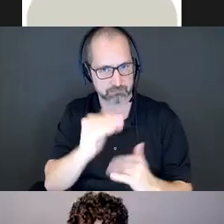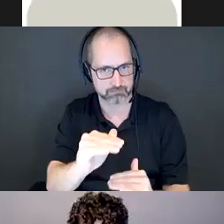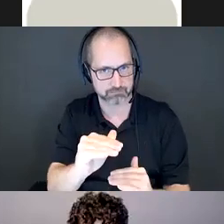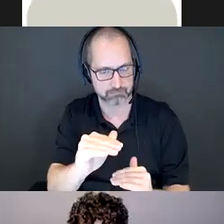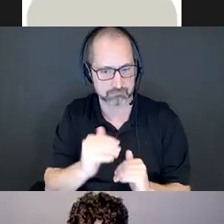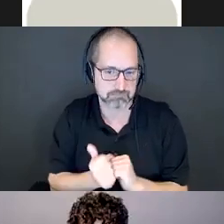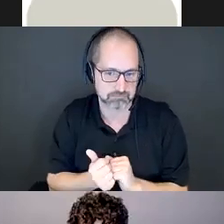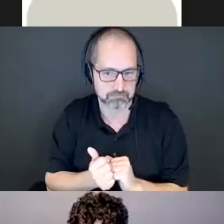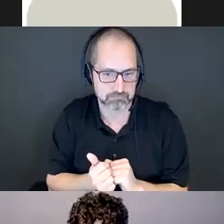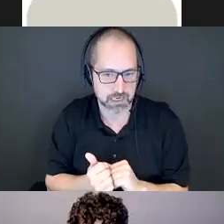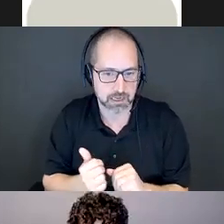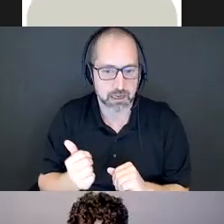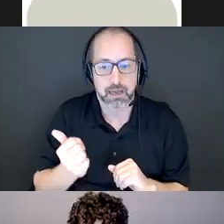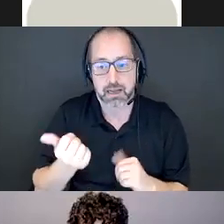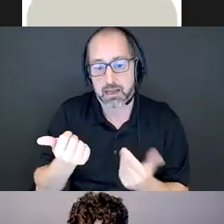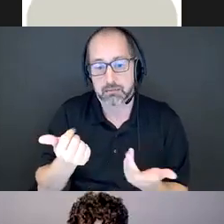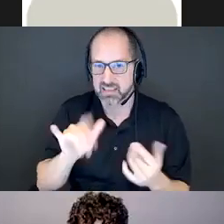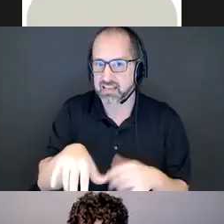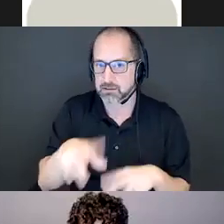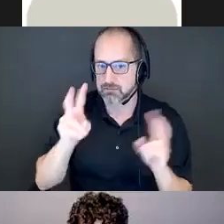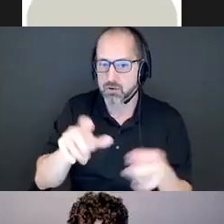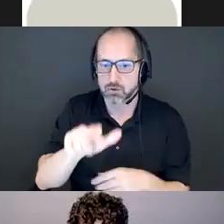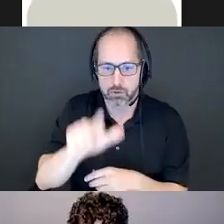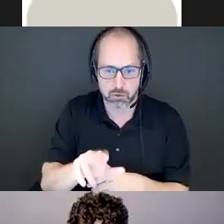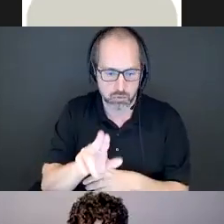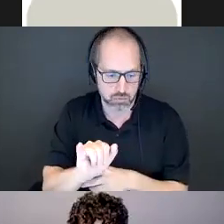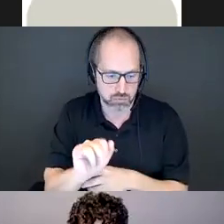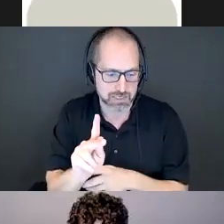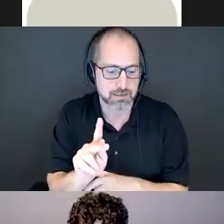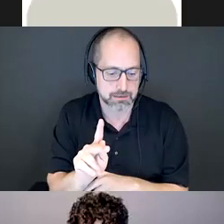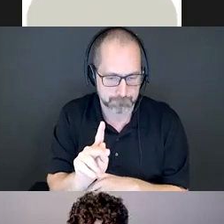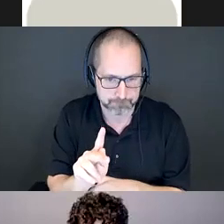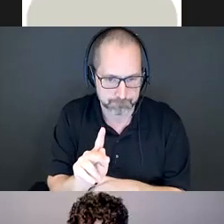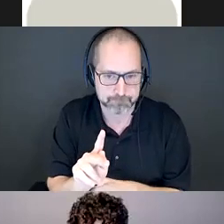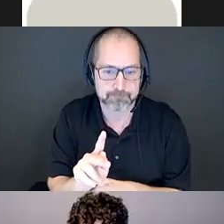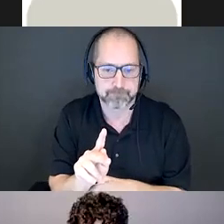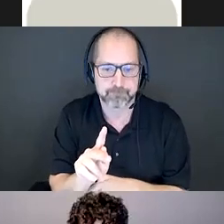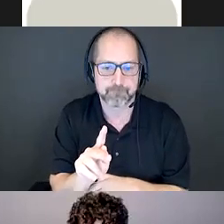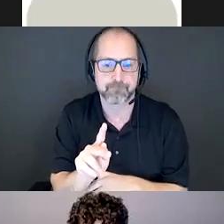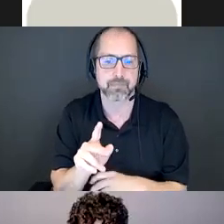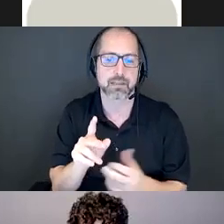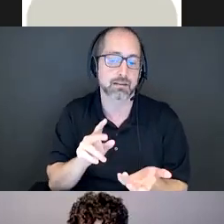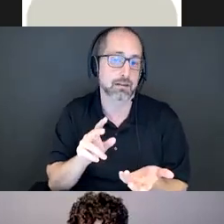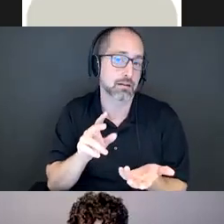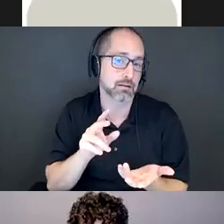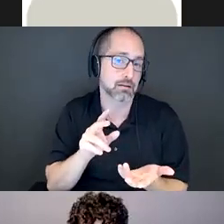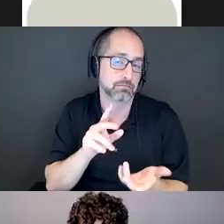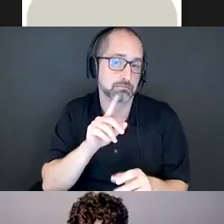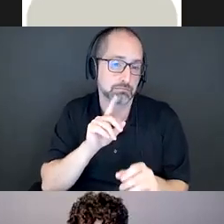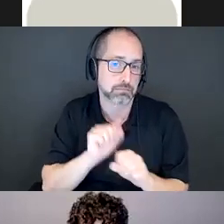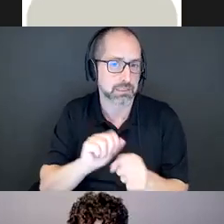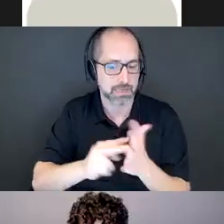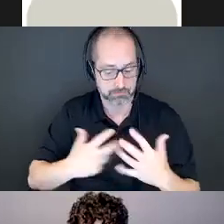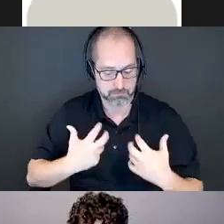2 non-drinking days. So that is a low risk amount of alcohol that would ensure that the